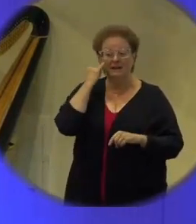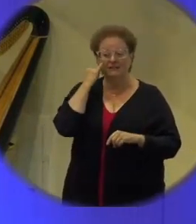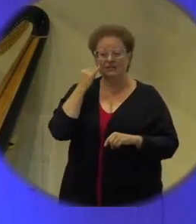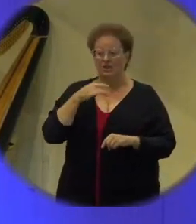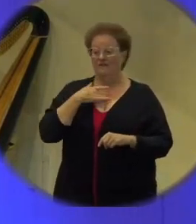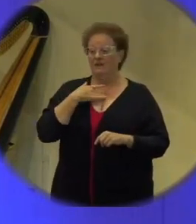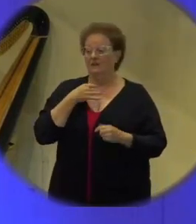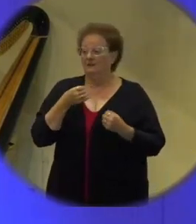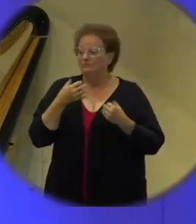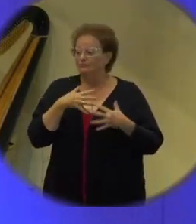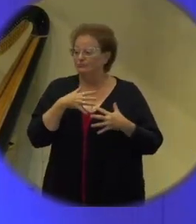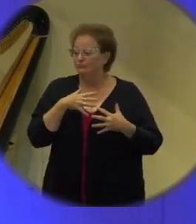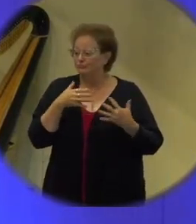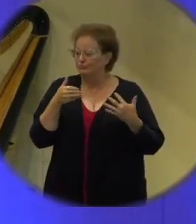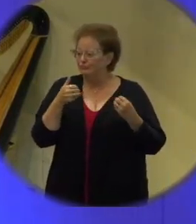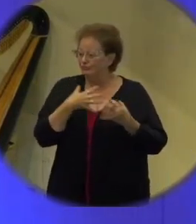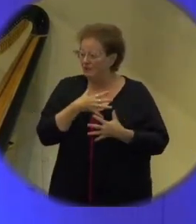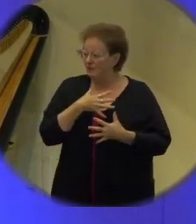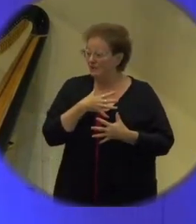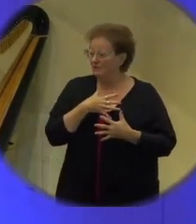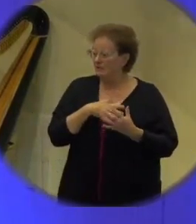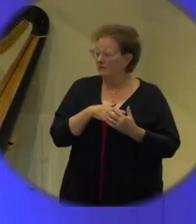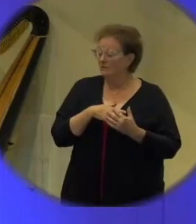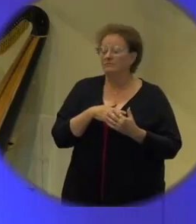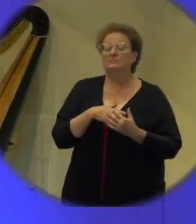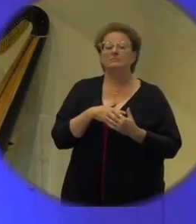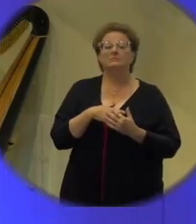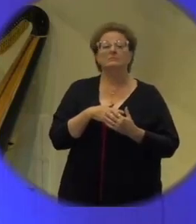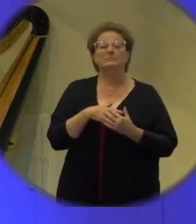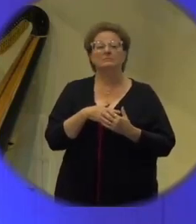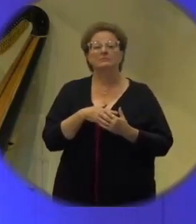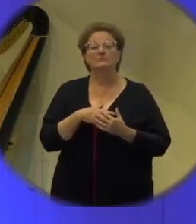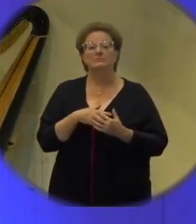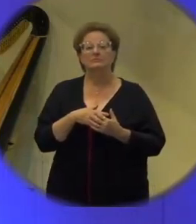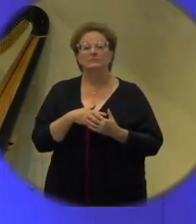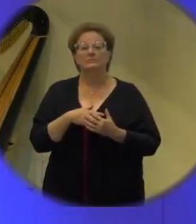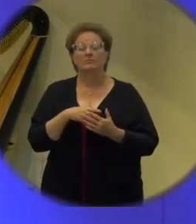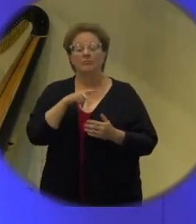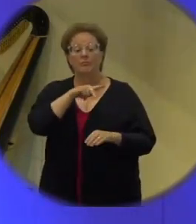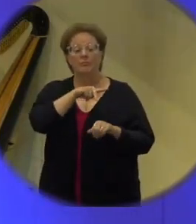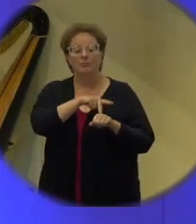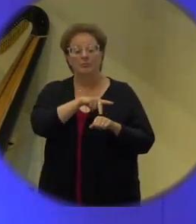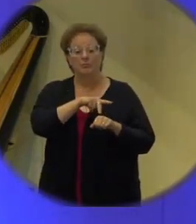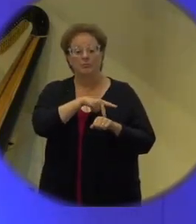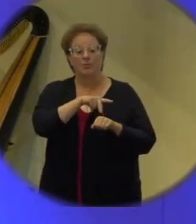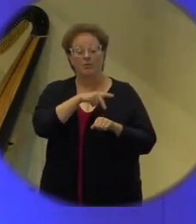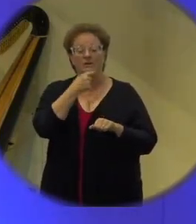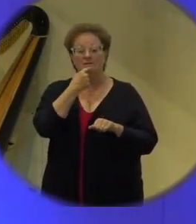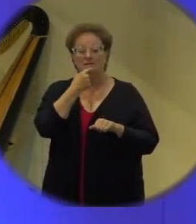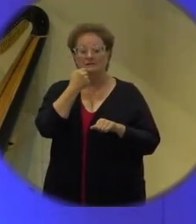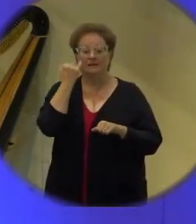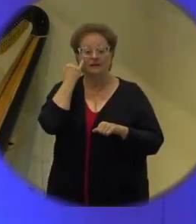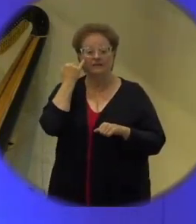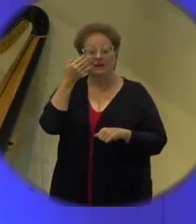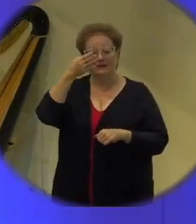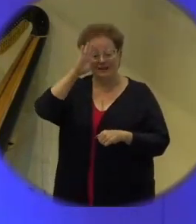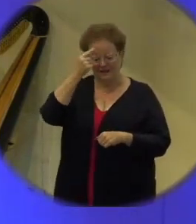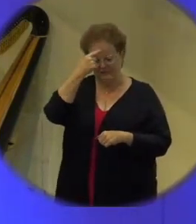and there's all kinds of reasons why we can be, Paul says this to you. If God is for